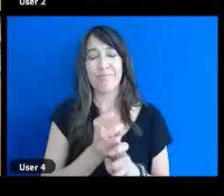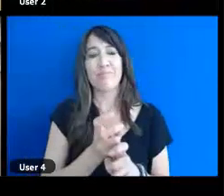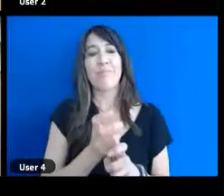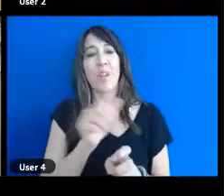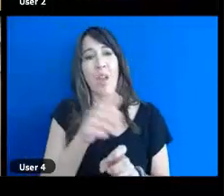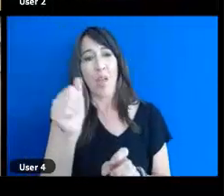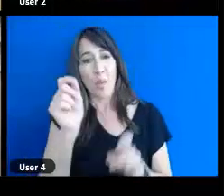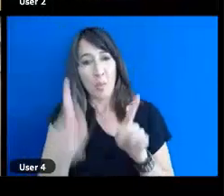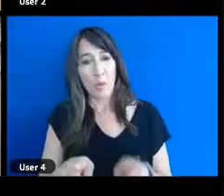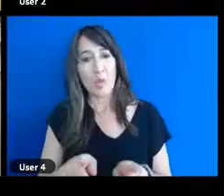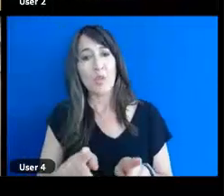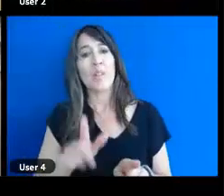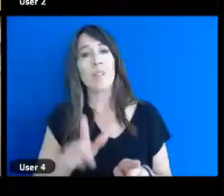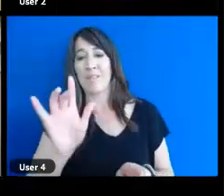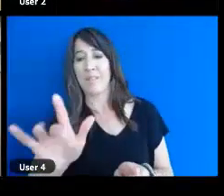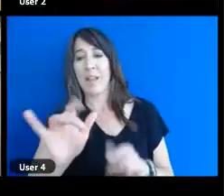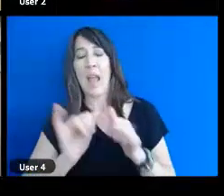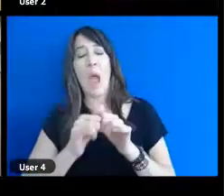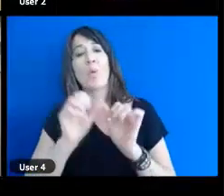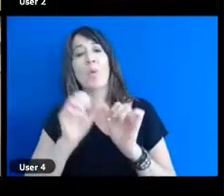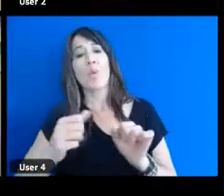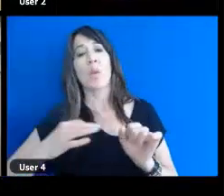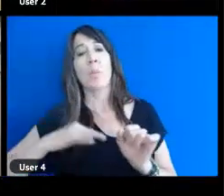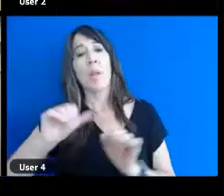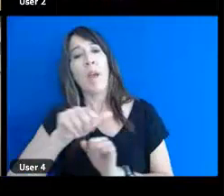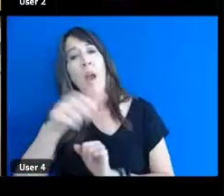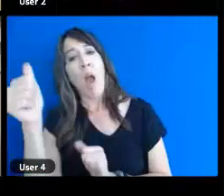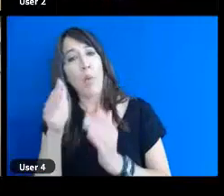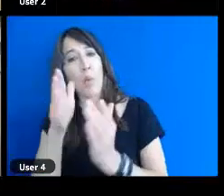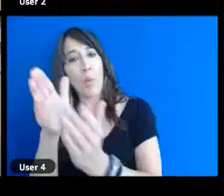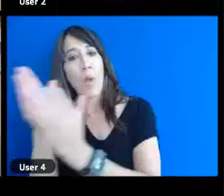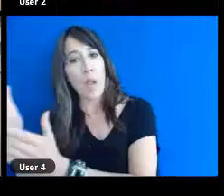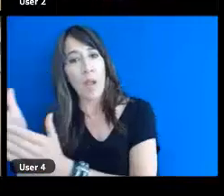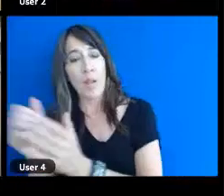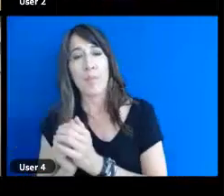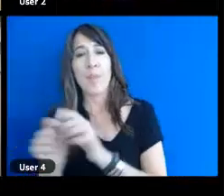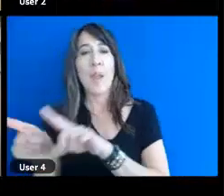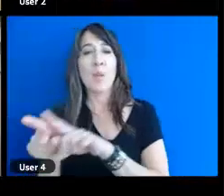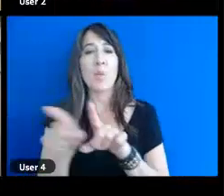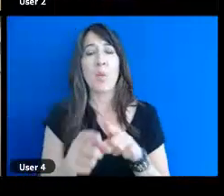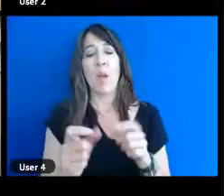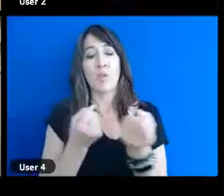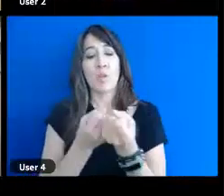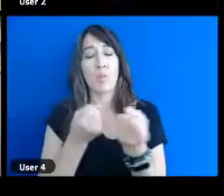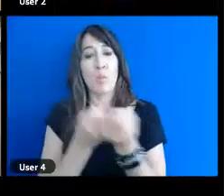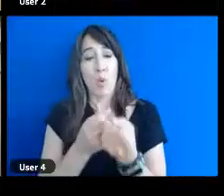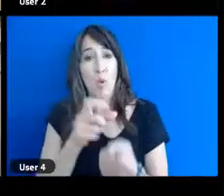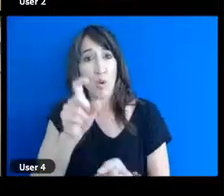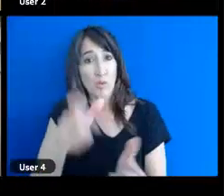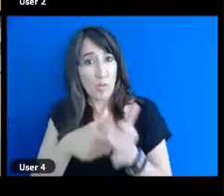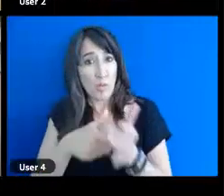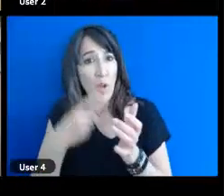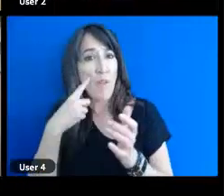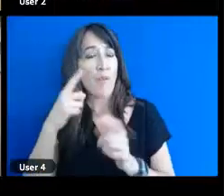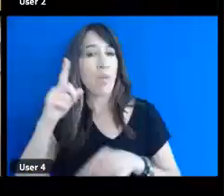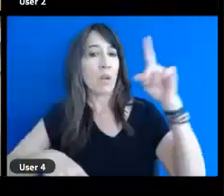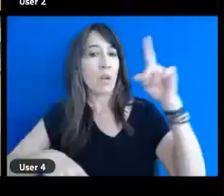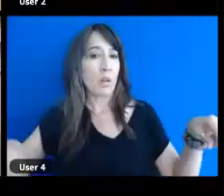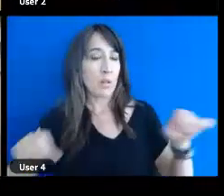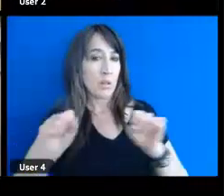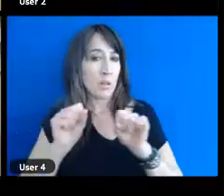navigate an online process, for example. You should highlight the recruitment and selection process and any supports